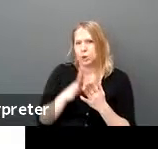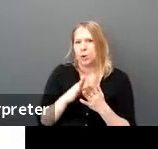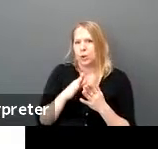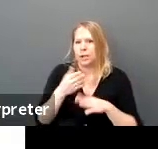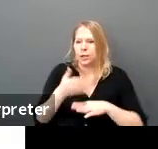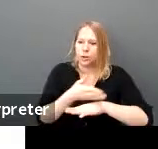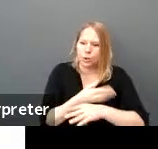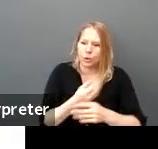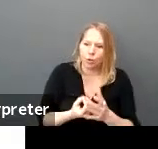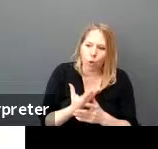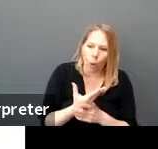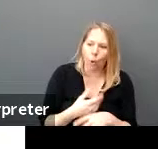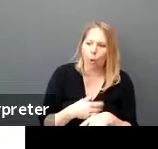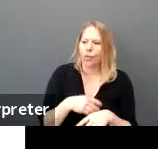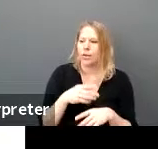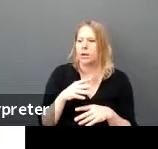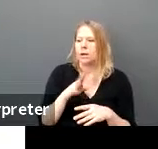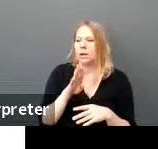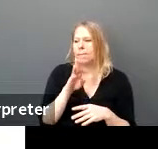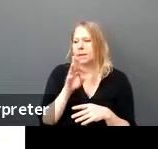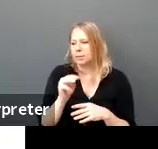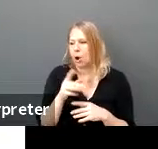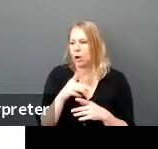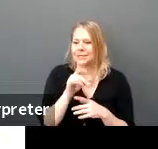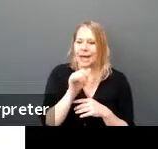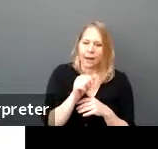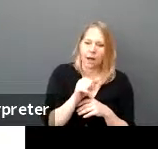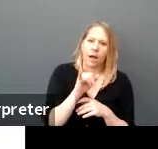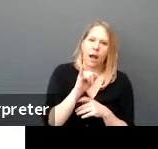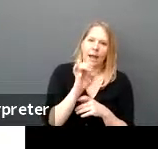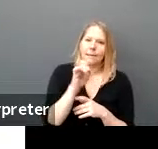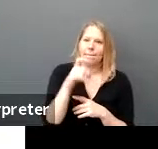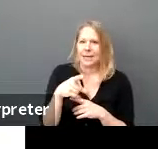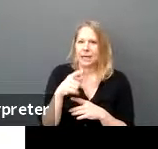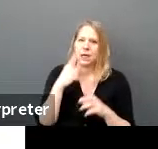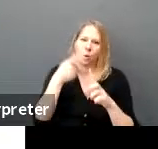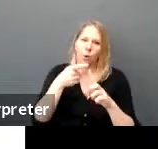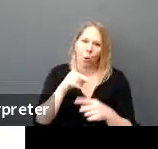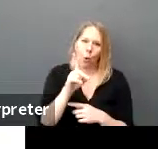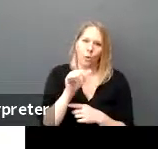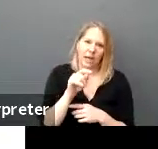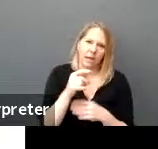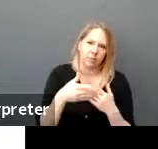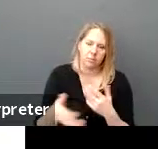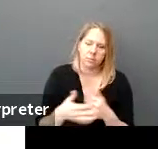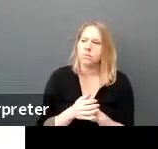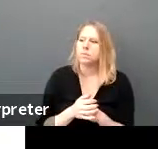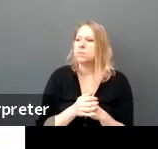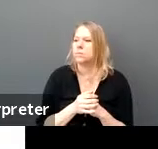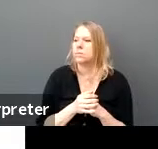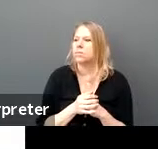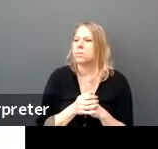growth, benchmark data, IEP, goal data, and so forth.